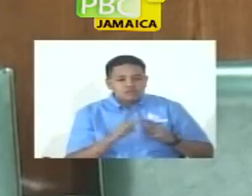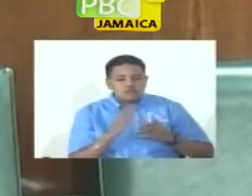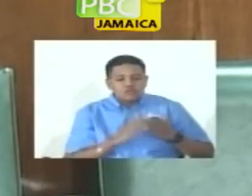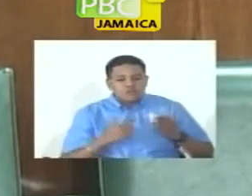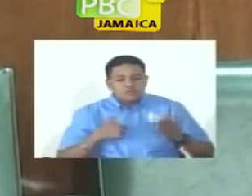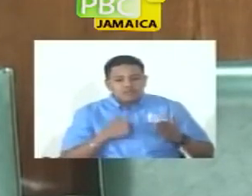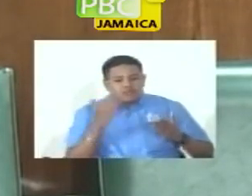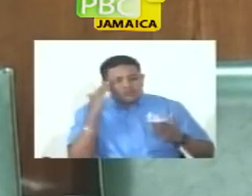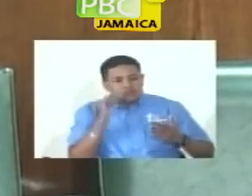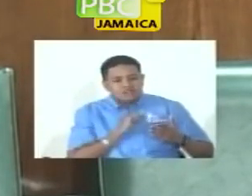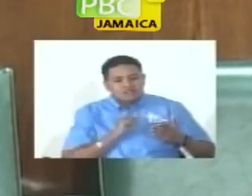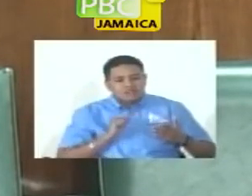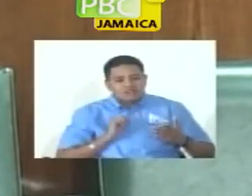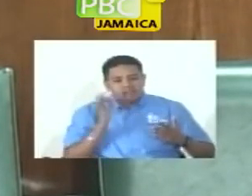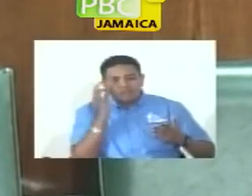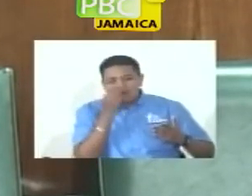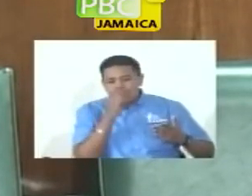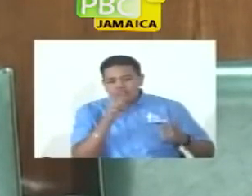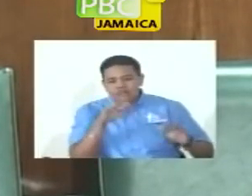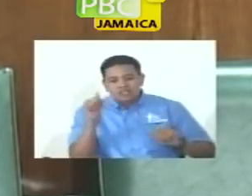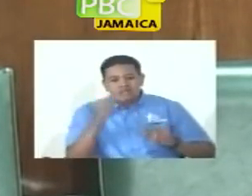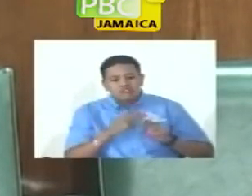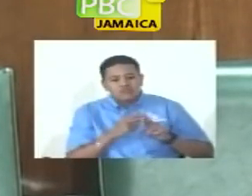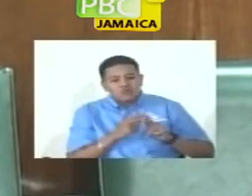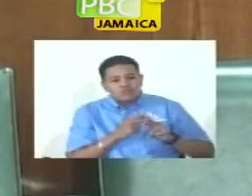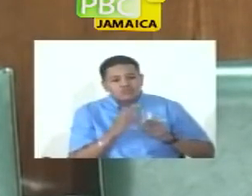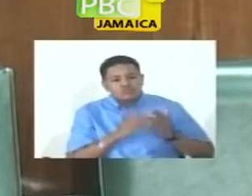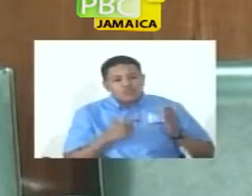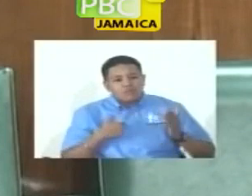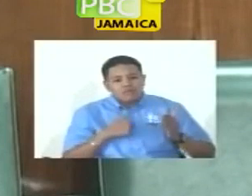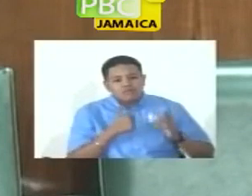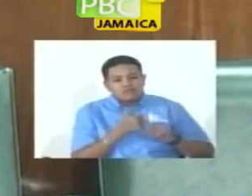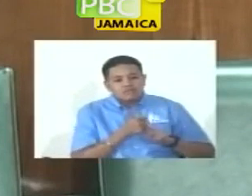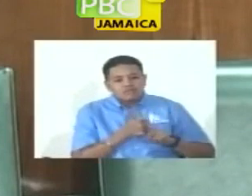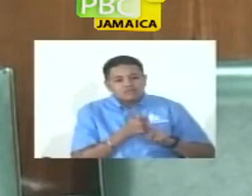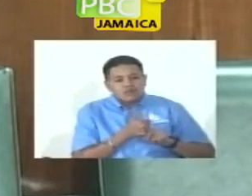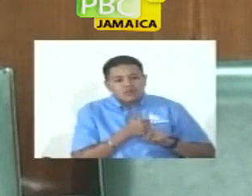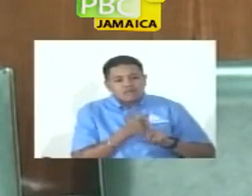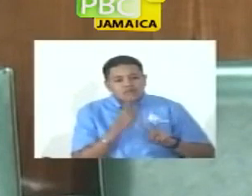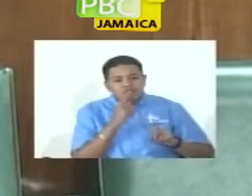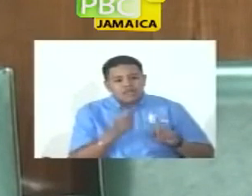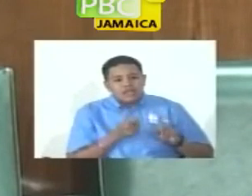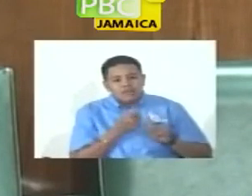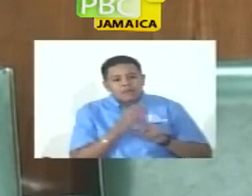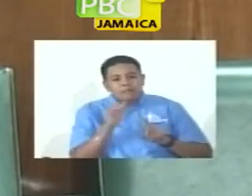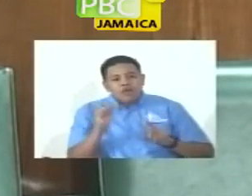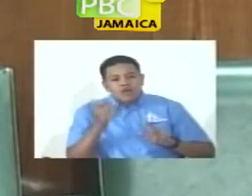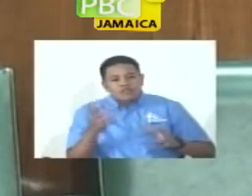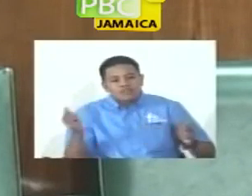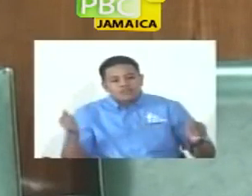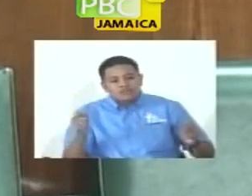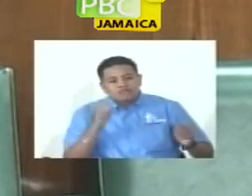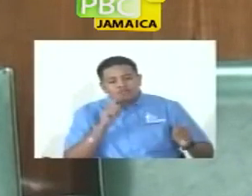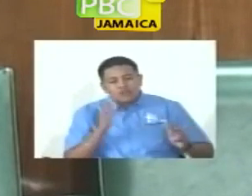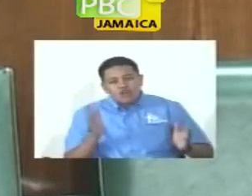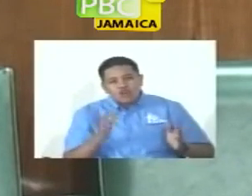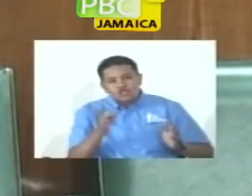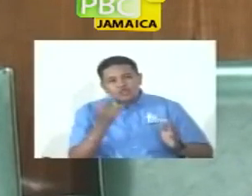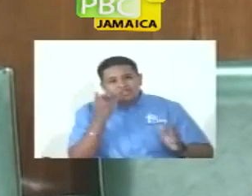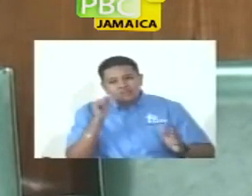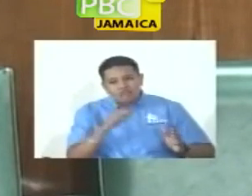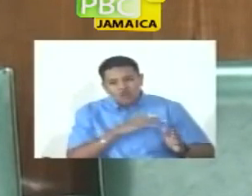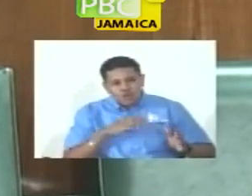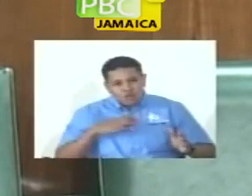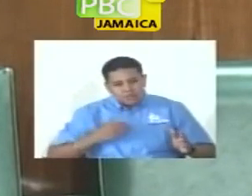know Senator Morris have to leave shortly. Some of us are affected by other things. So I urge you to put